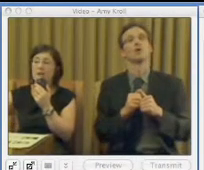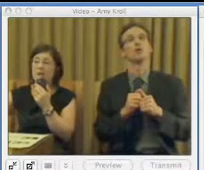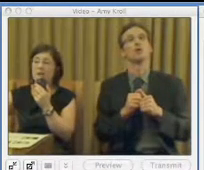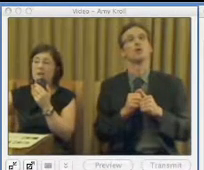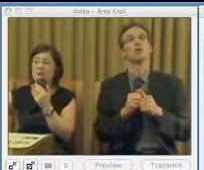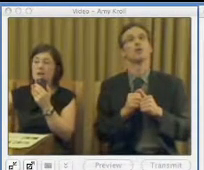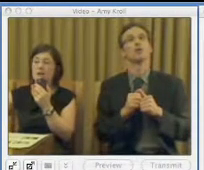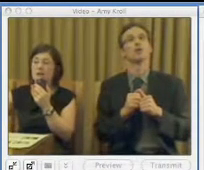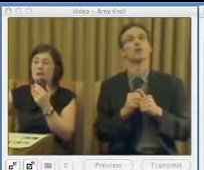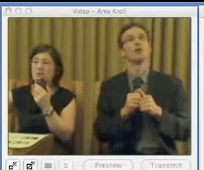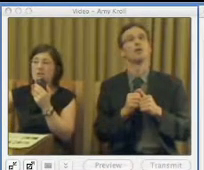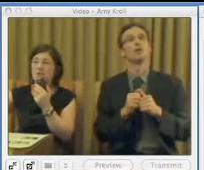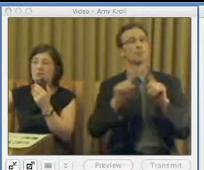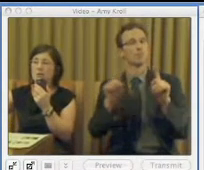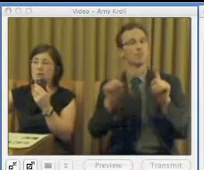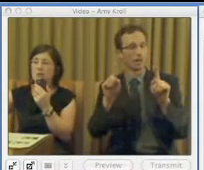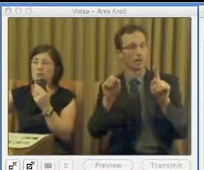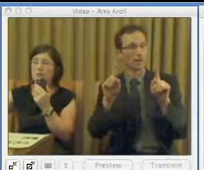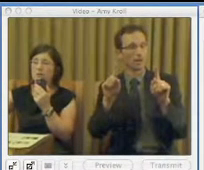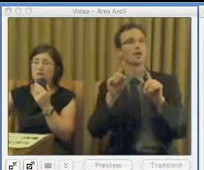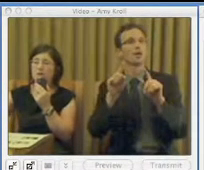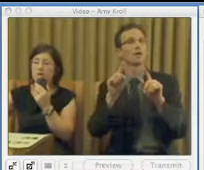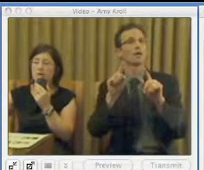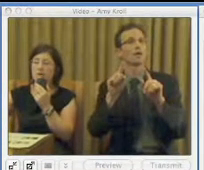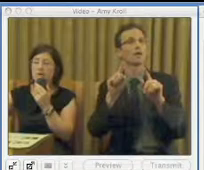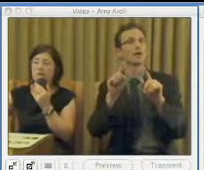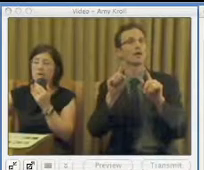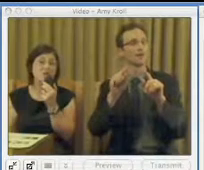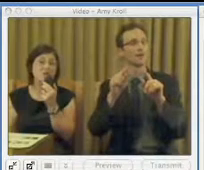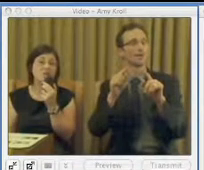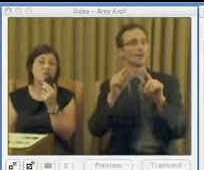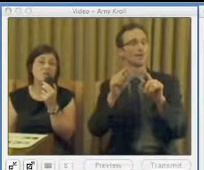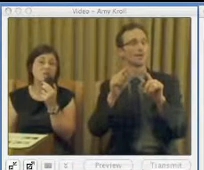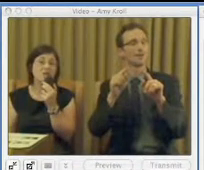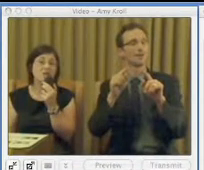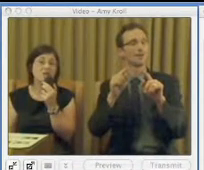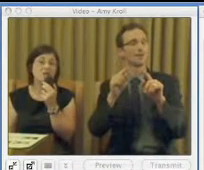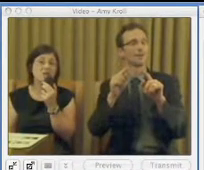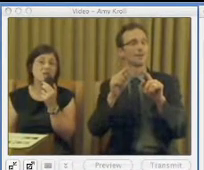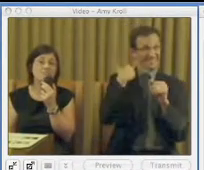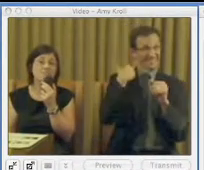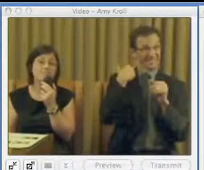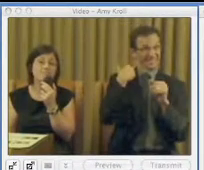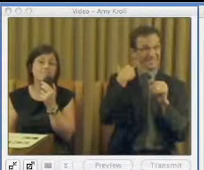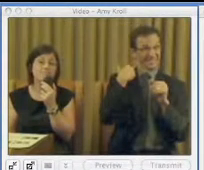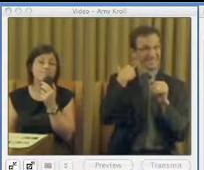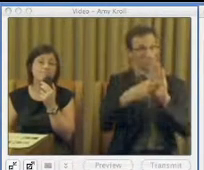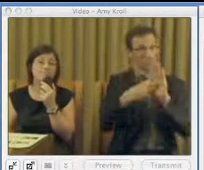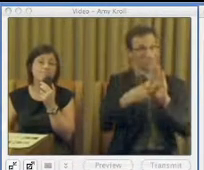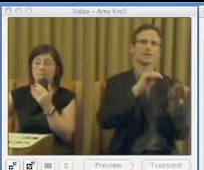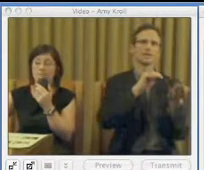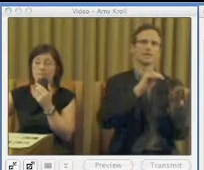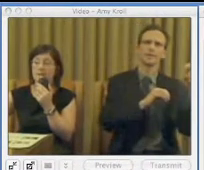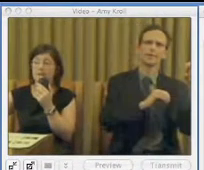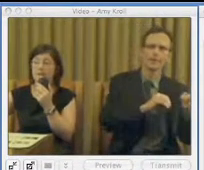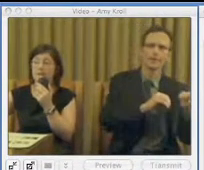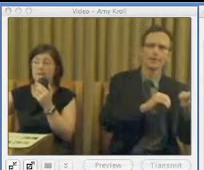But if we think back to the doctor-patient interaction that I just showed